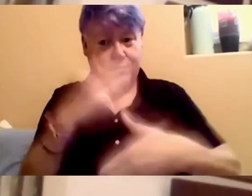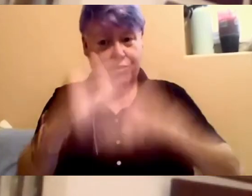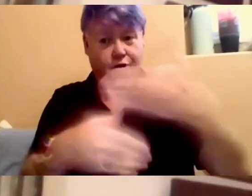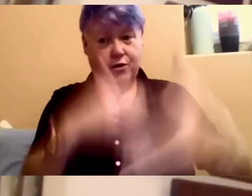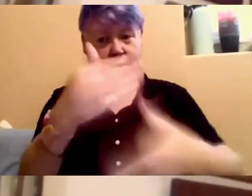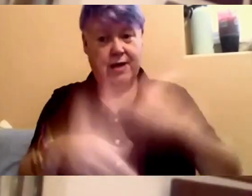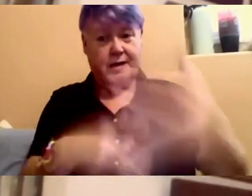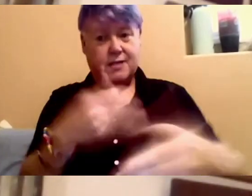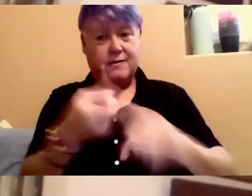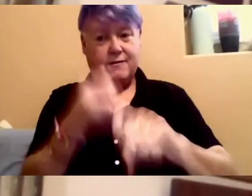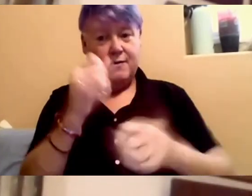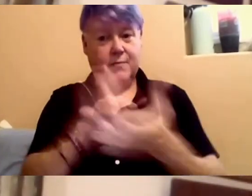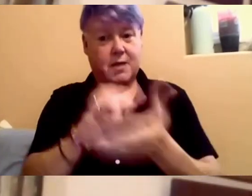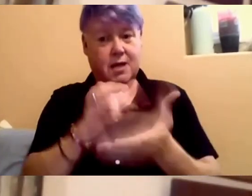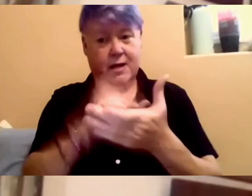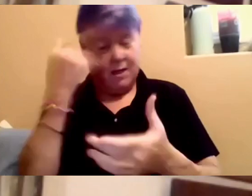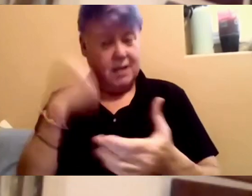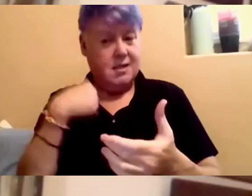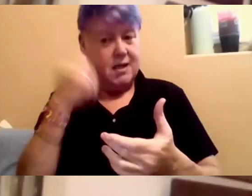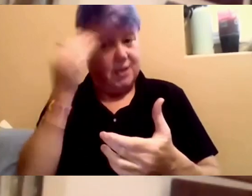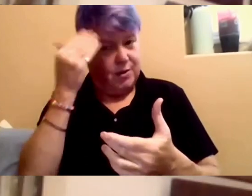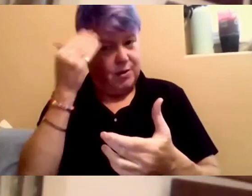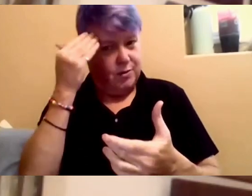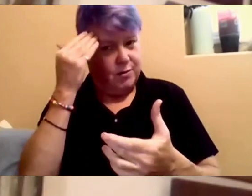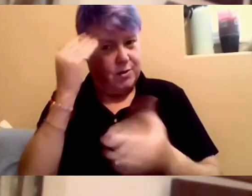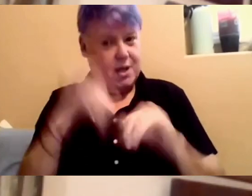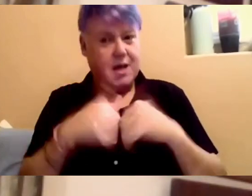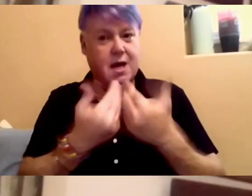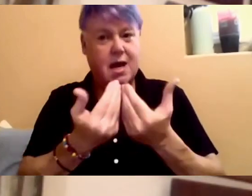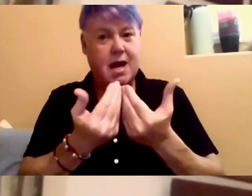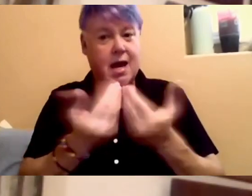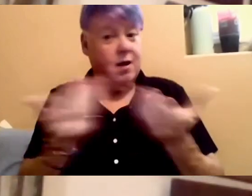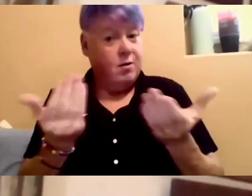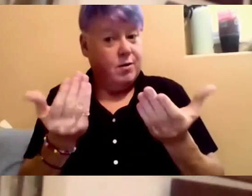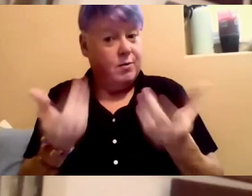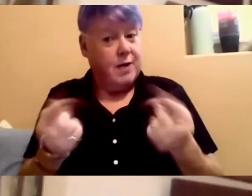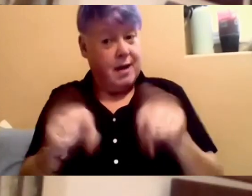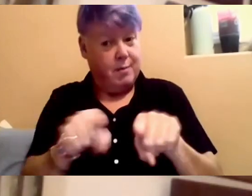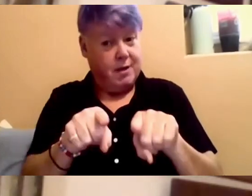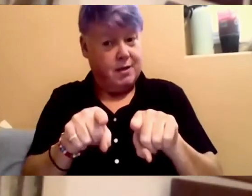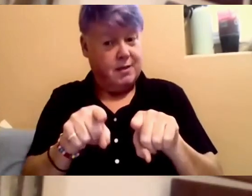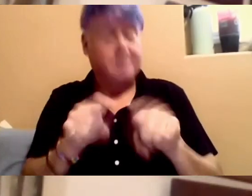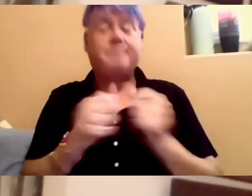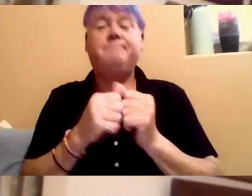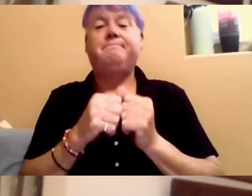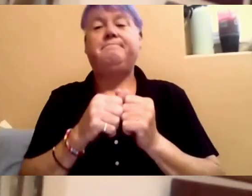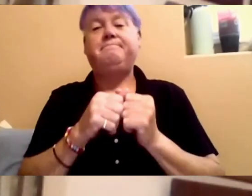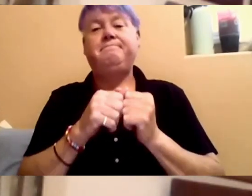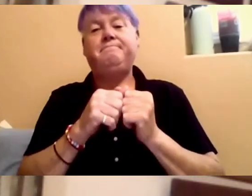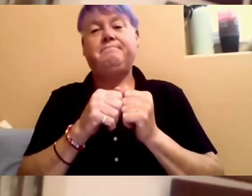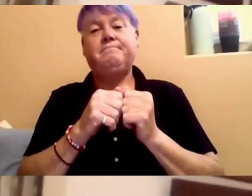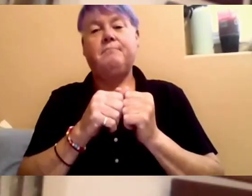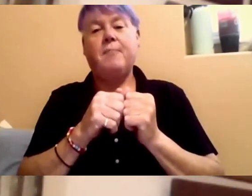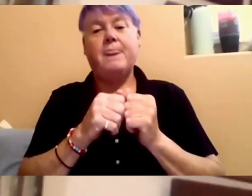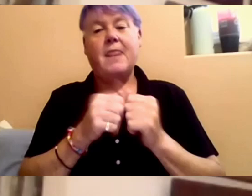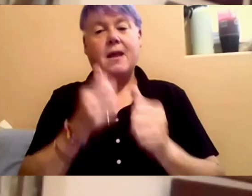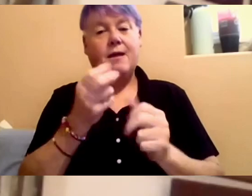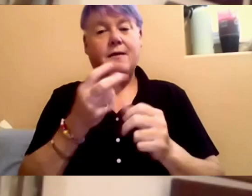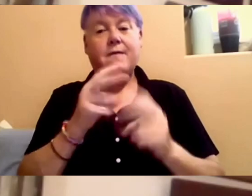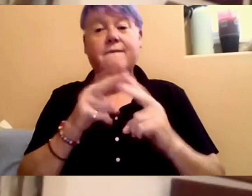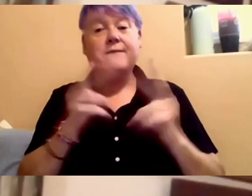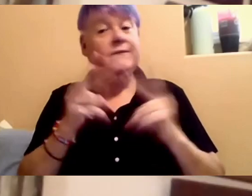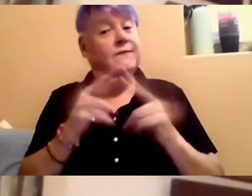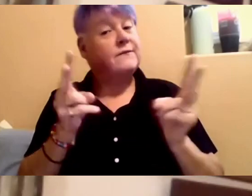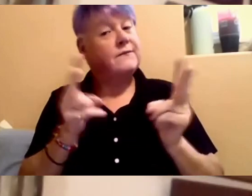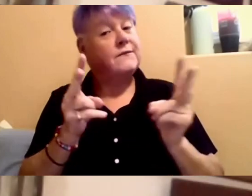there because I knew how they would react with each other. Now, I was very lucky with Liam in